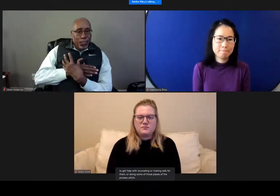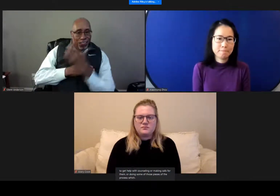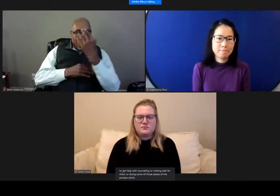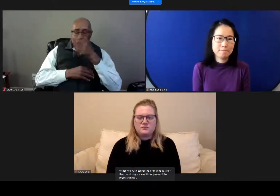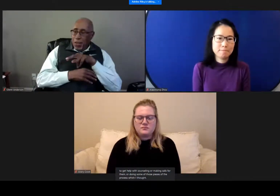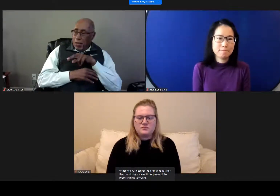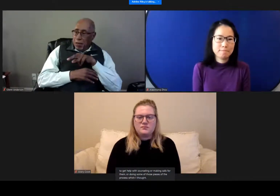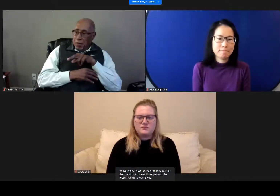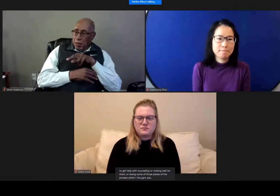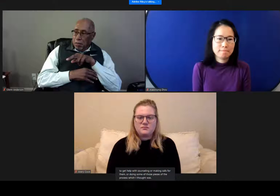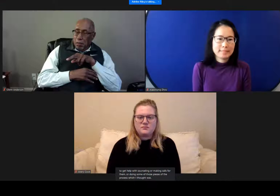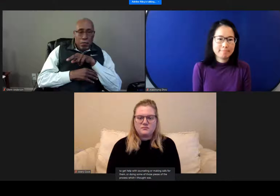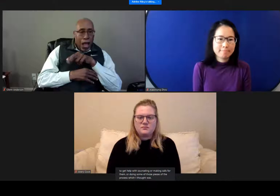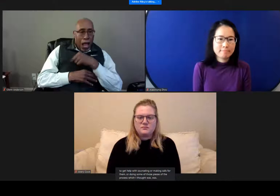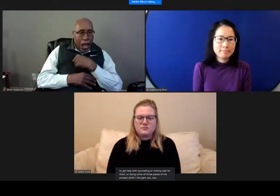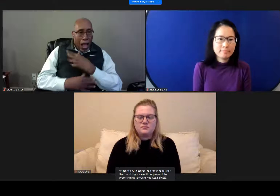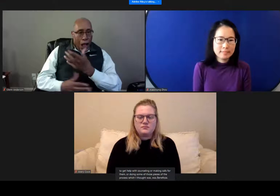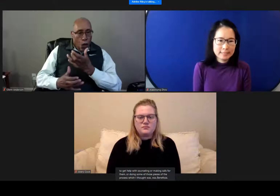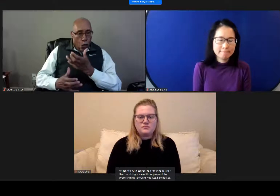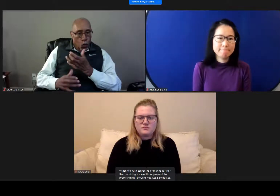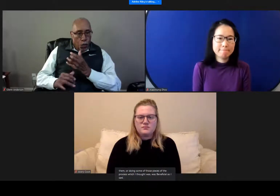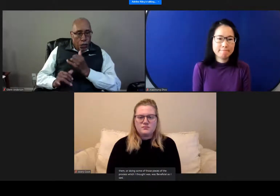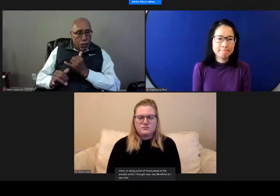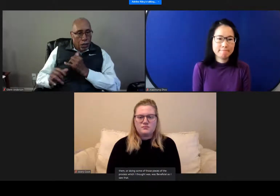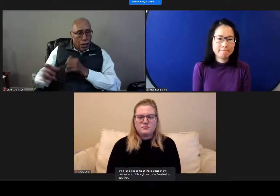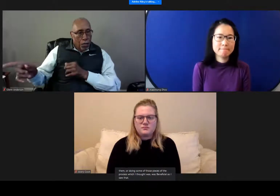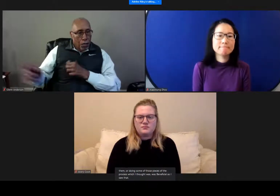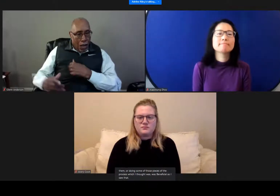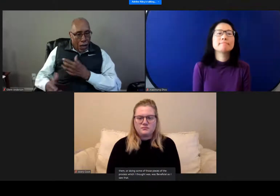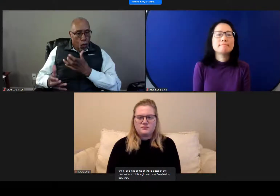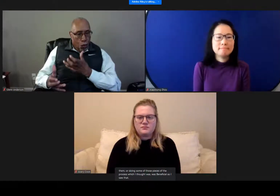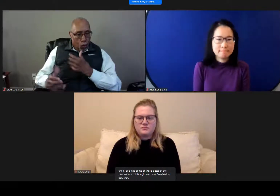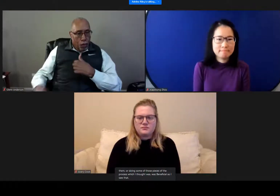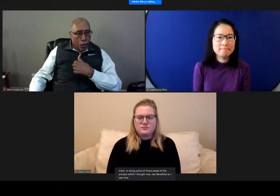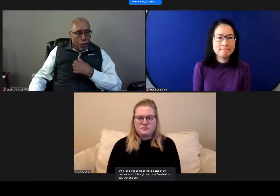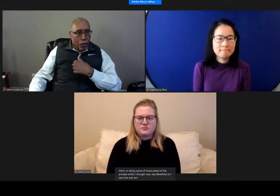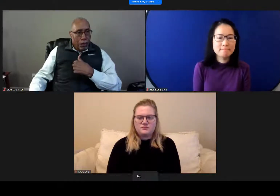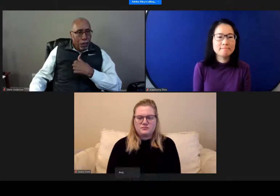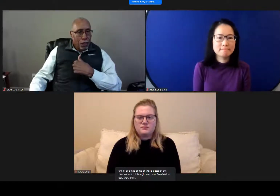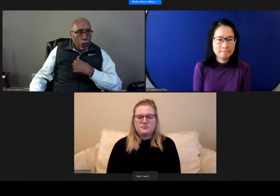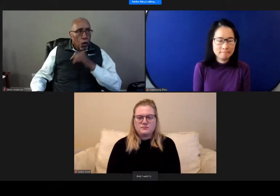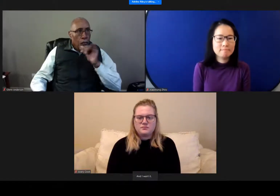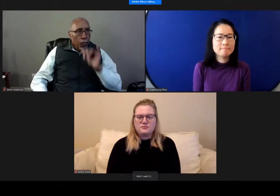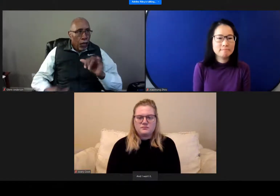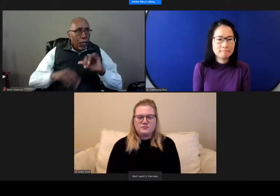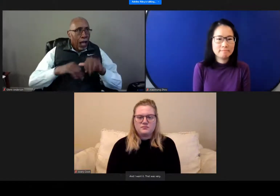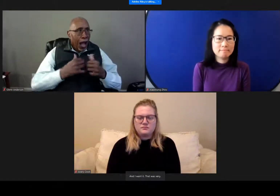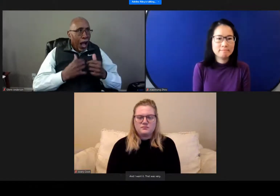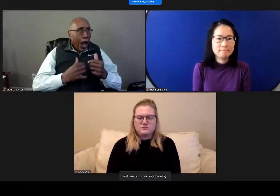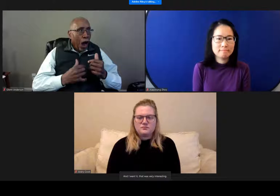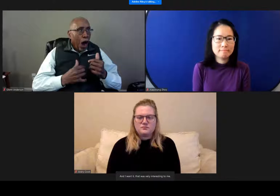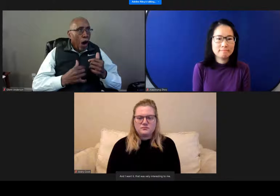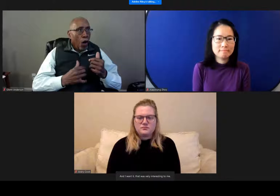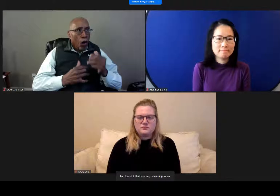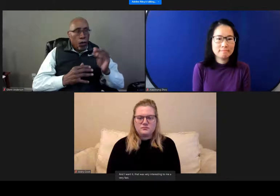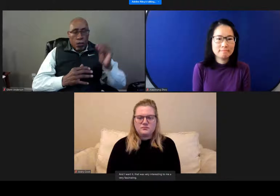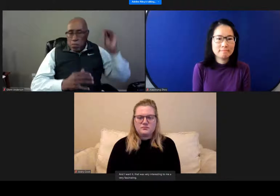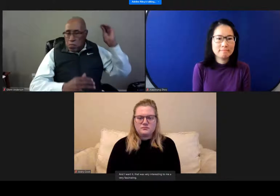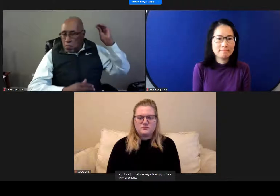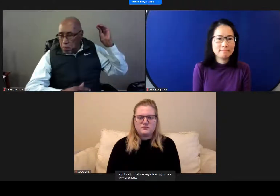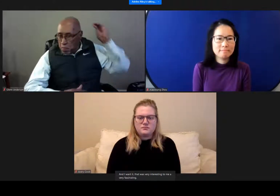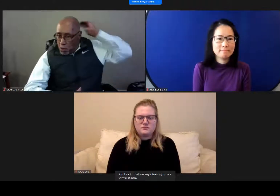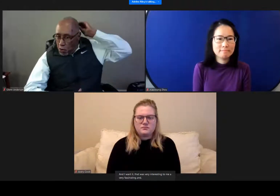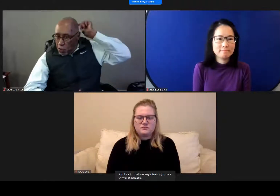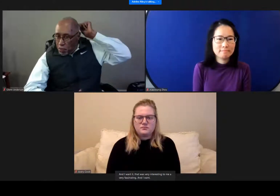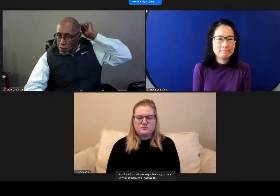I thought was beneficial. So I saw that, and that was very interesting to me, very fascinating.